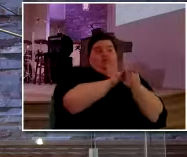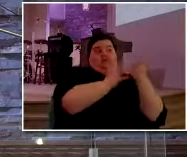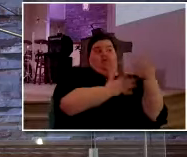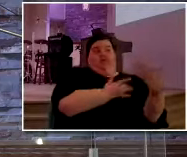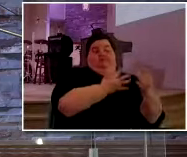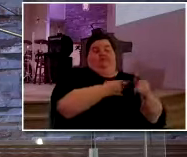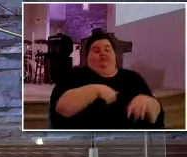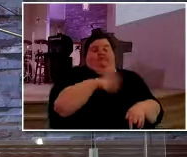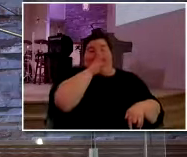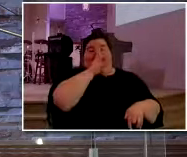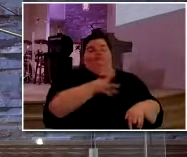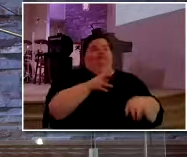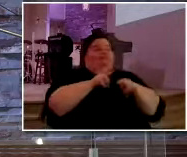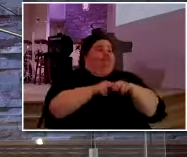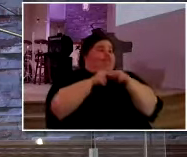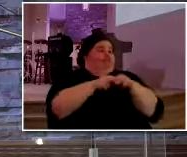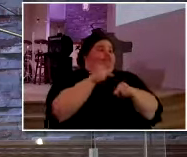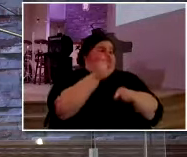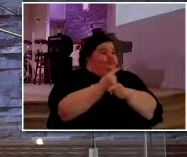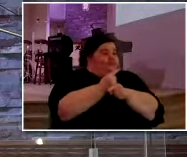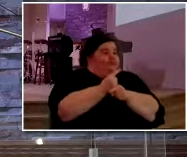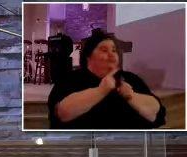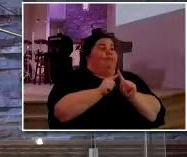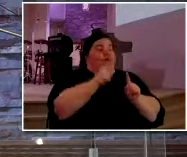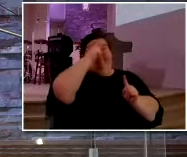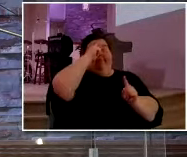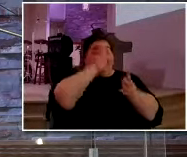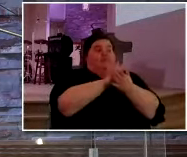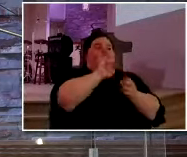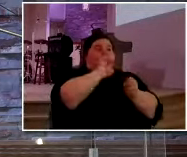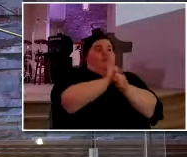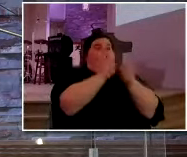But if you believe it's on fire, you're going to get out.